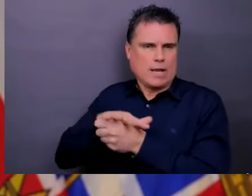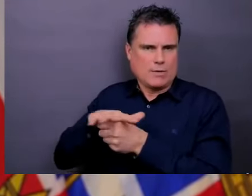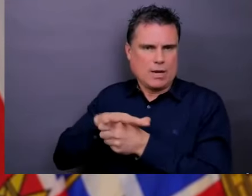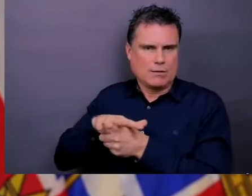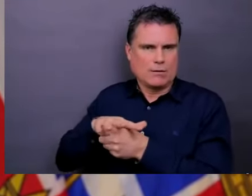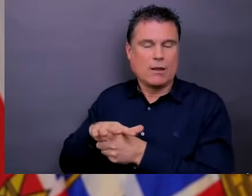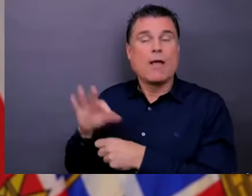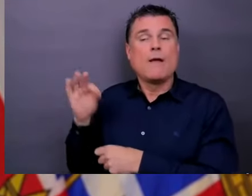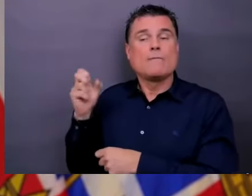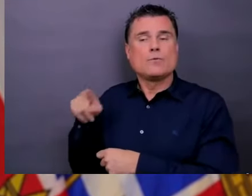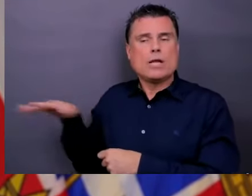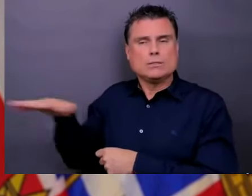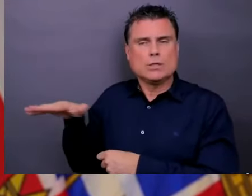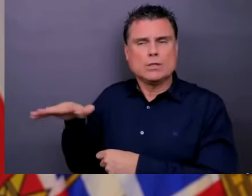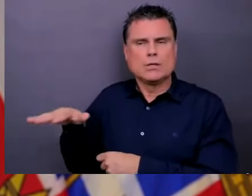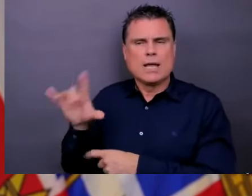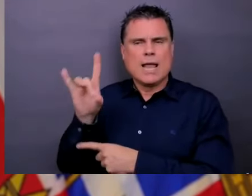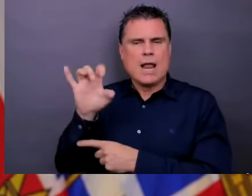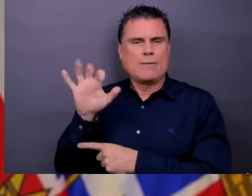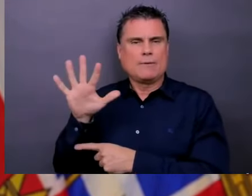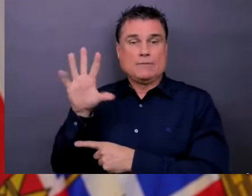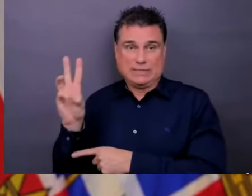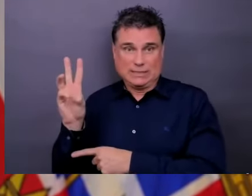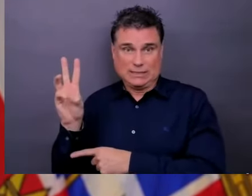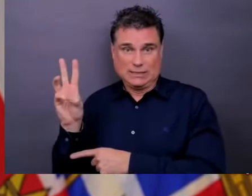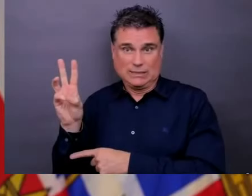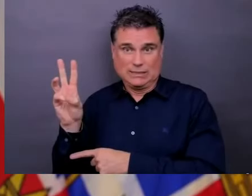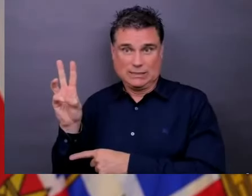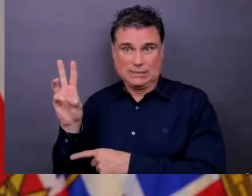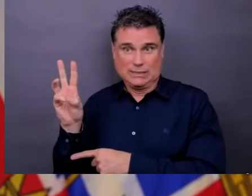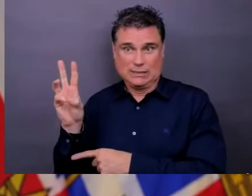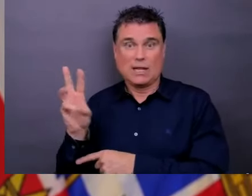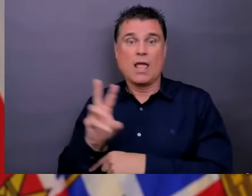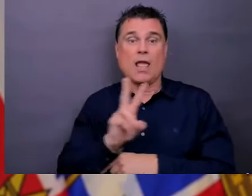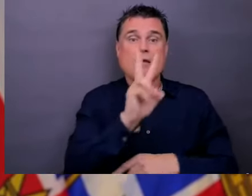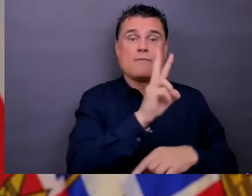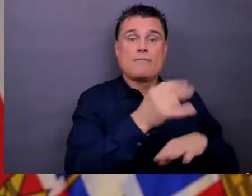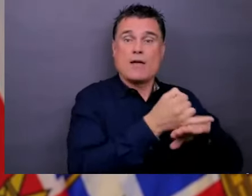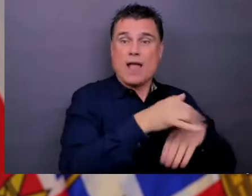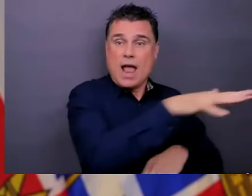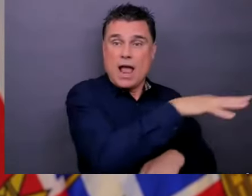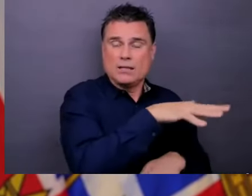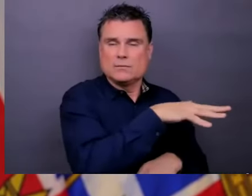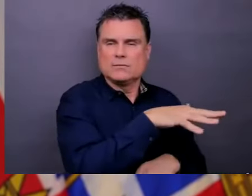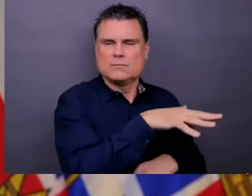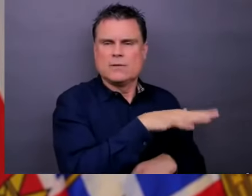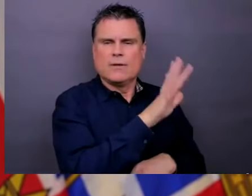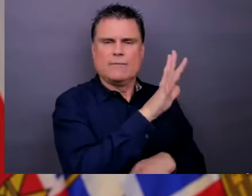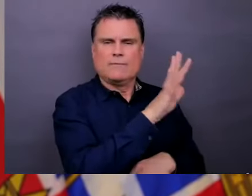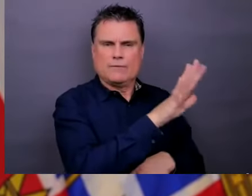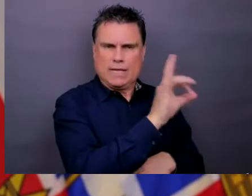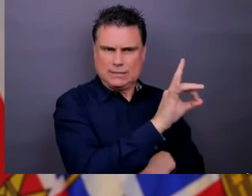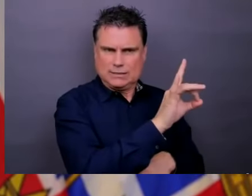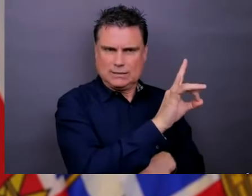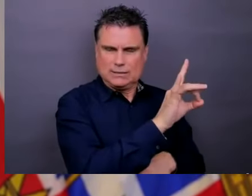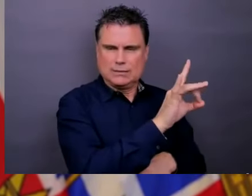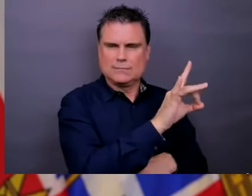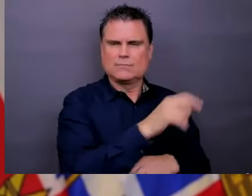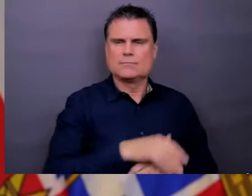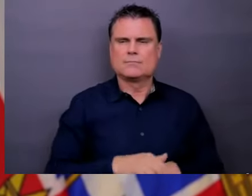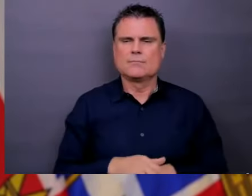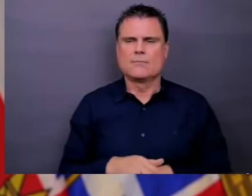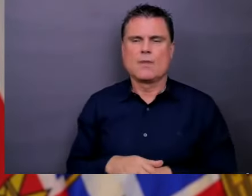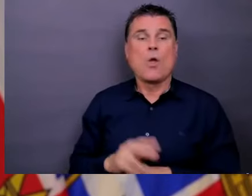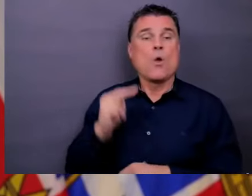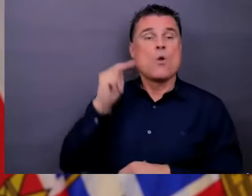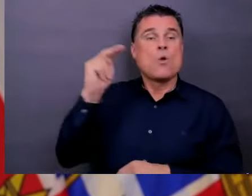are people in Fraser Health Region, 58 people reside on Vancouver Island, 92 are in the Interior